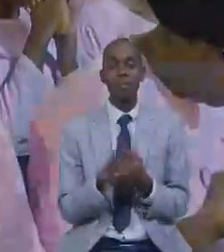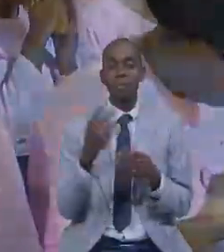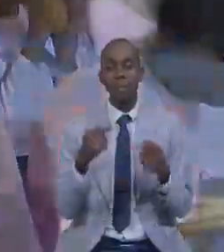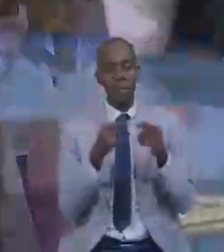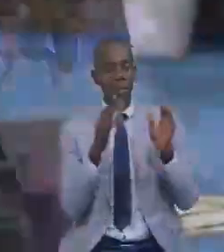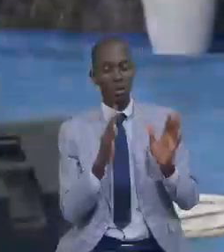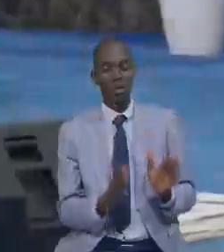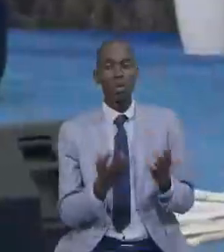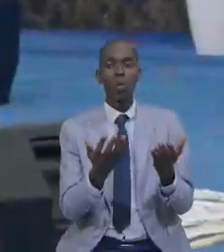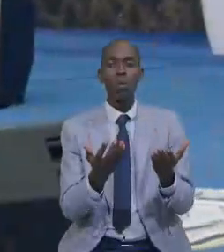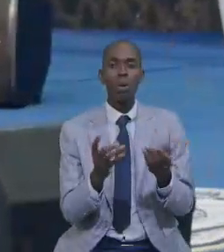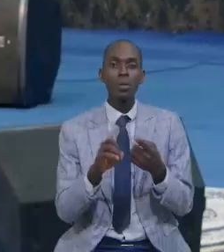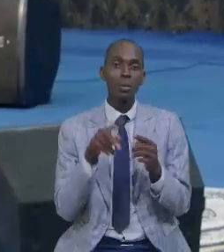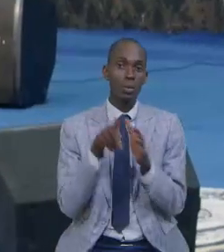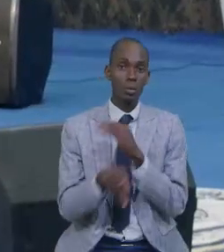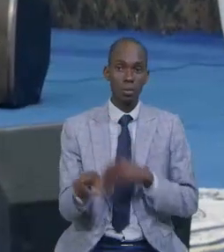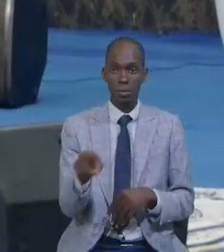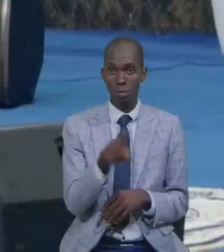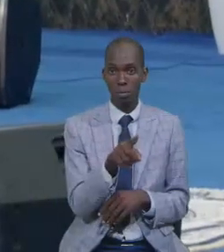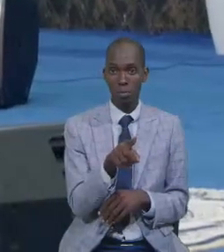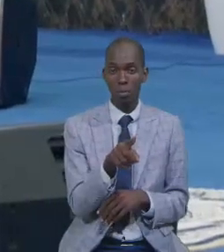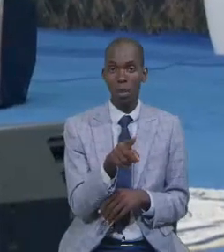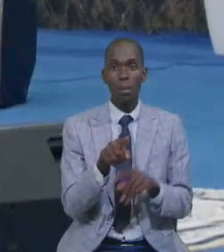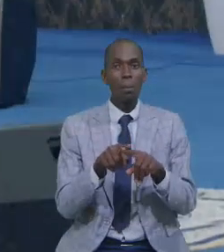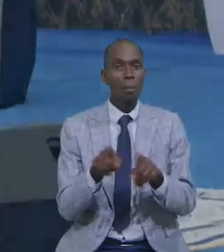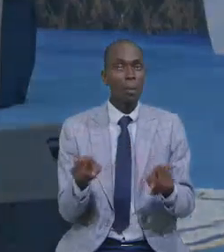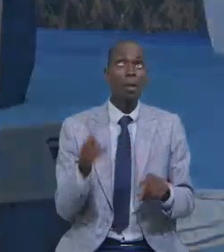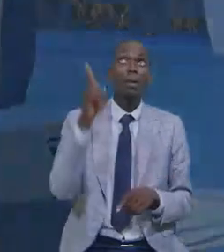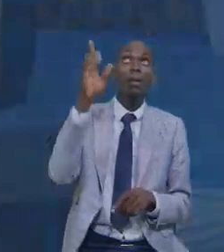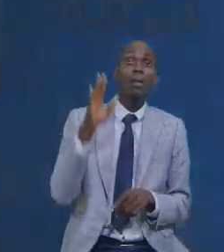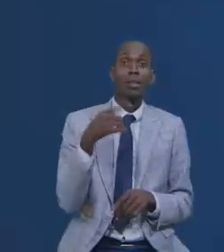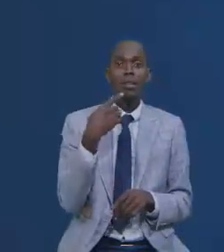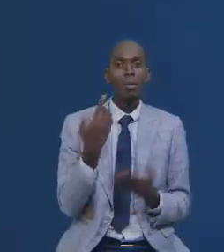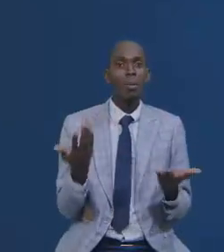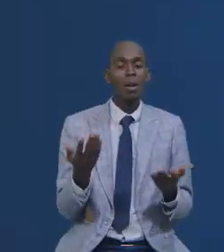to kill you, but God said, no,